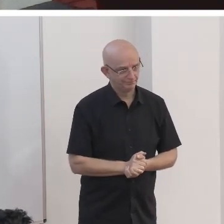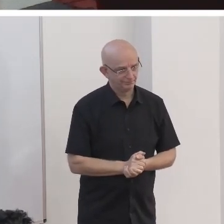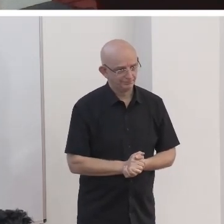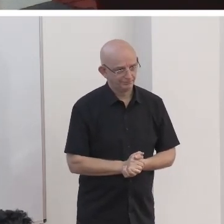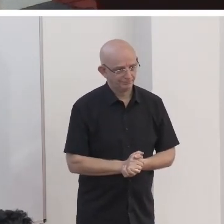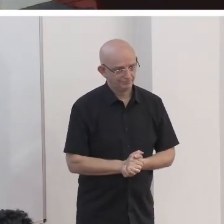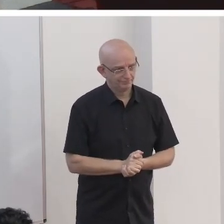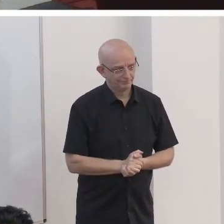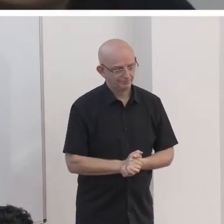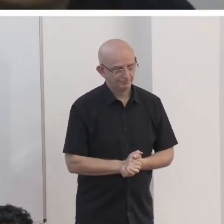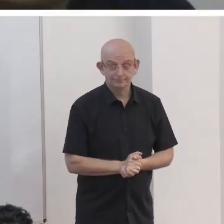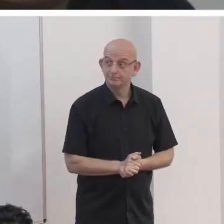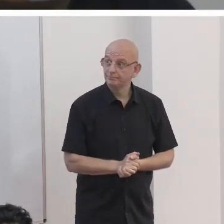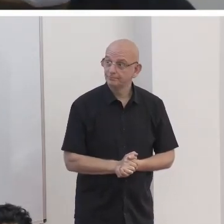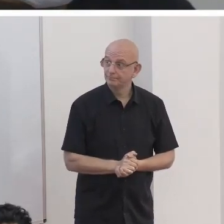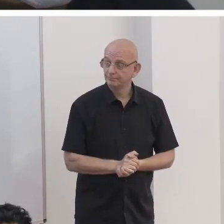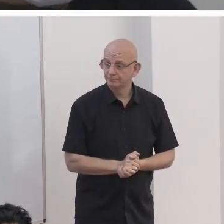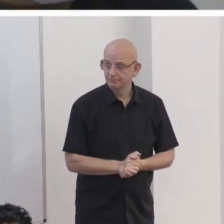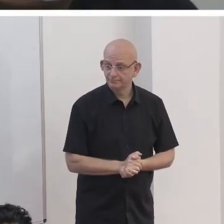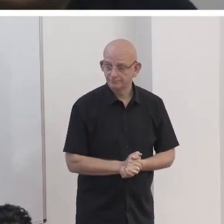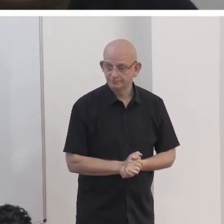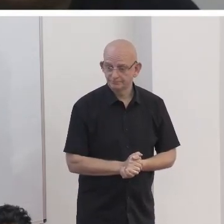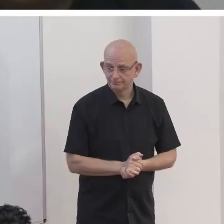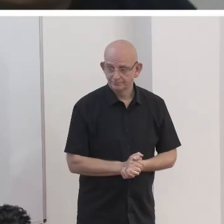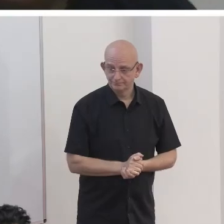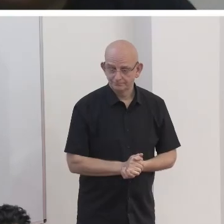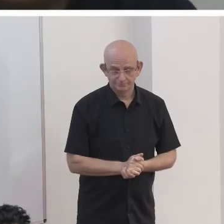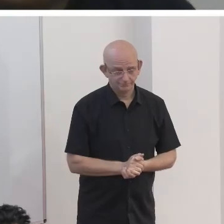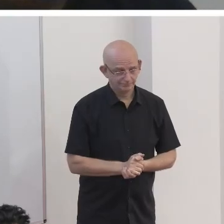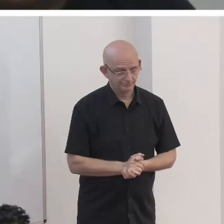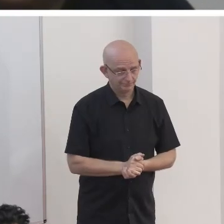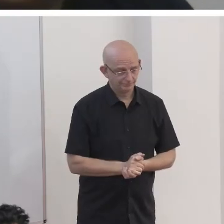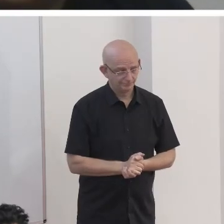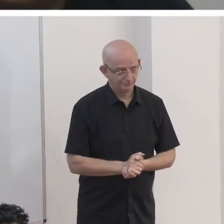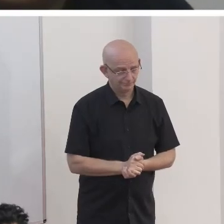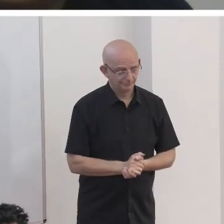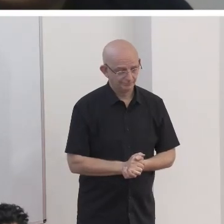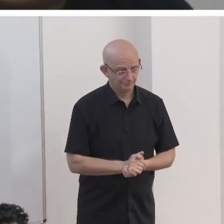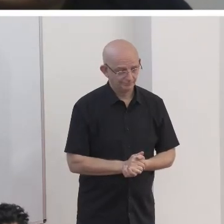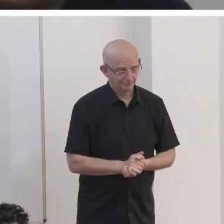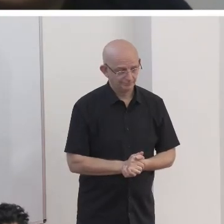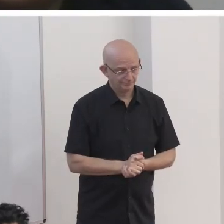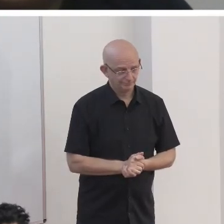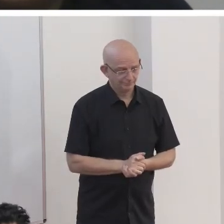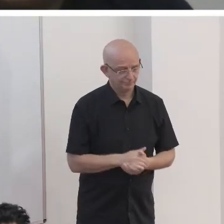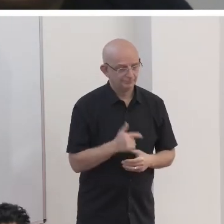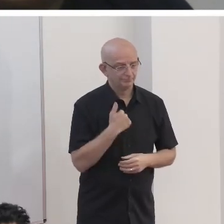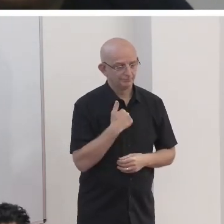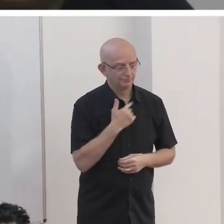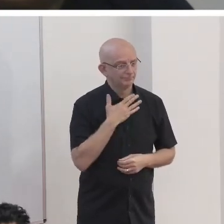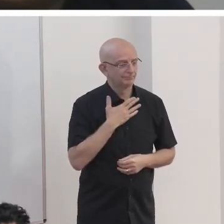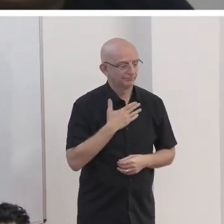Thank you. Thank you for confirming. And I will request you all to give me audio